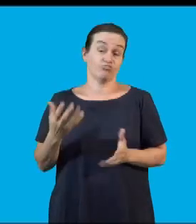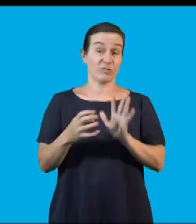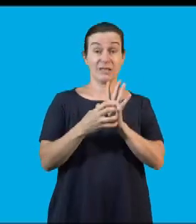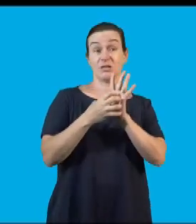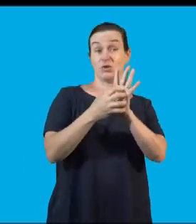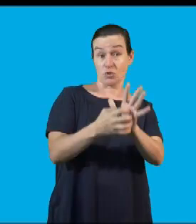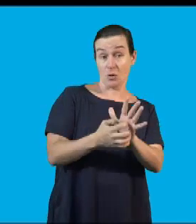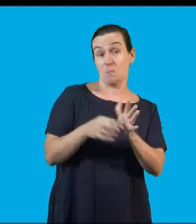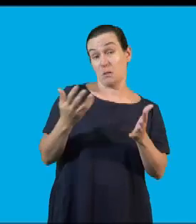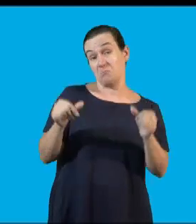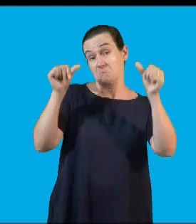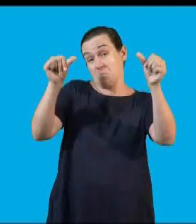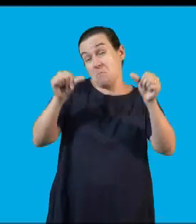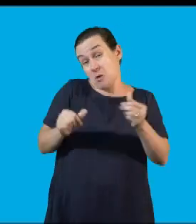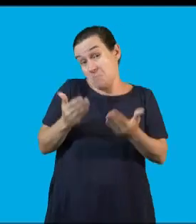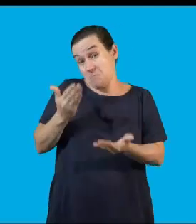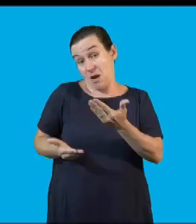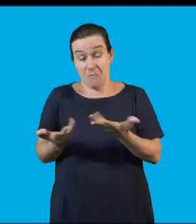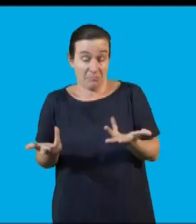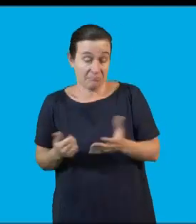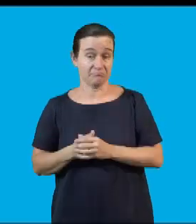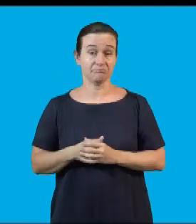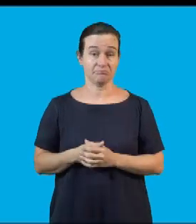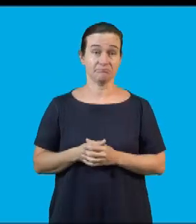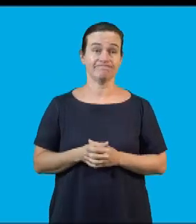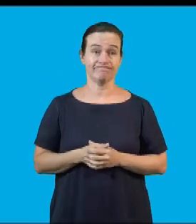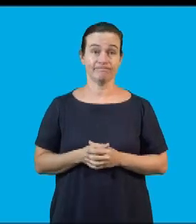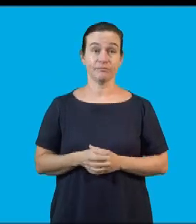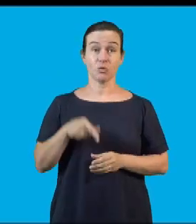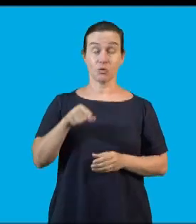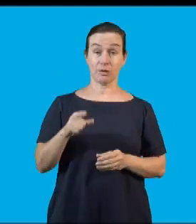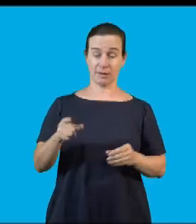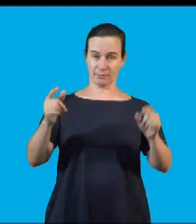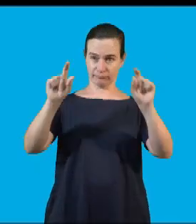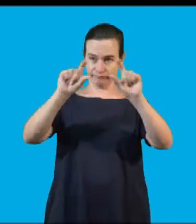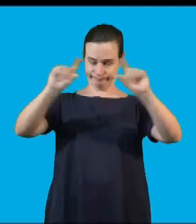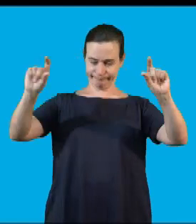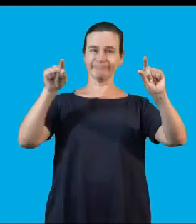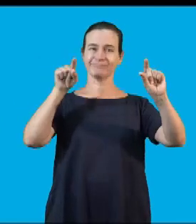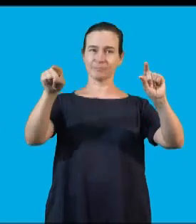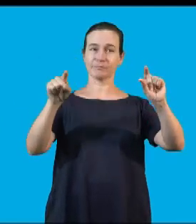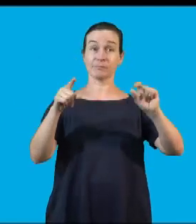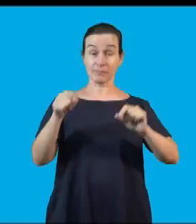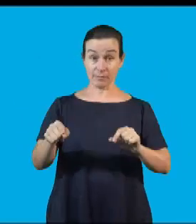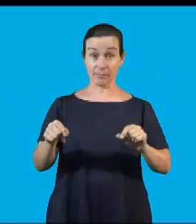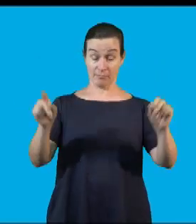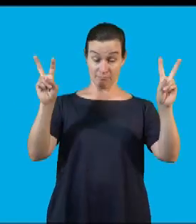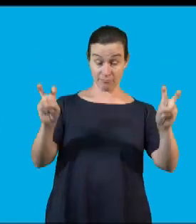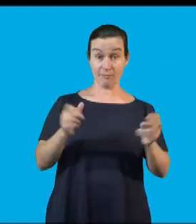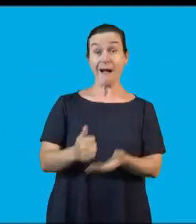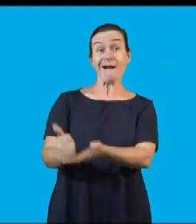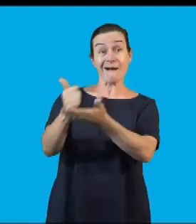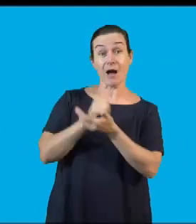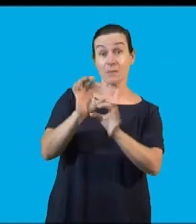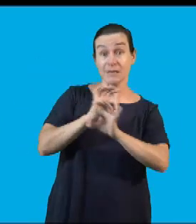Here is an example of what this poster might look like. We start with a catchy headline: "Help clean